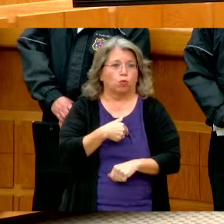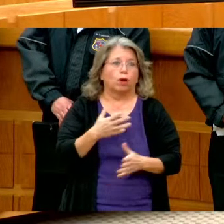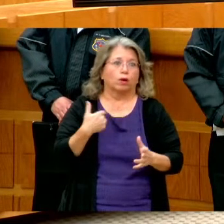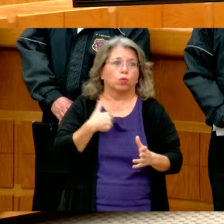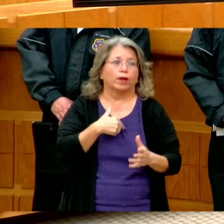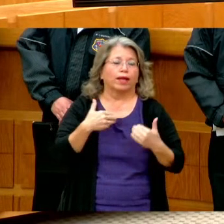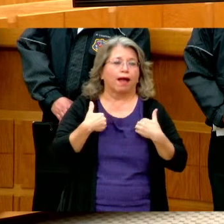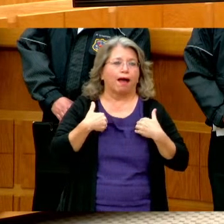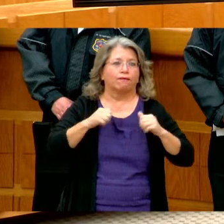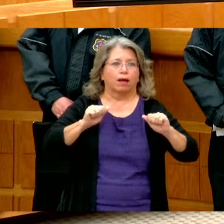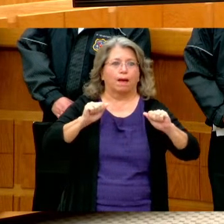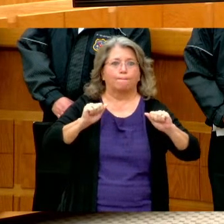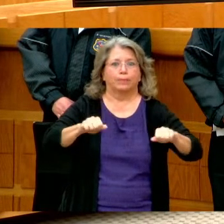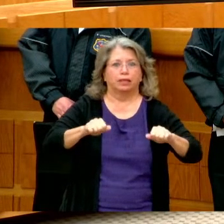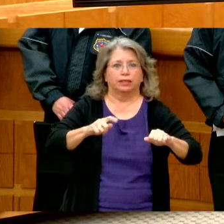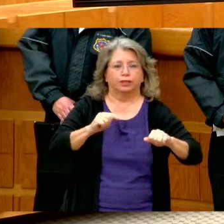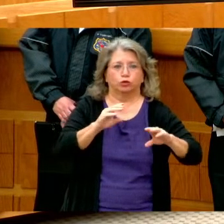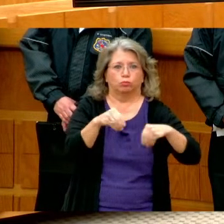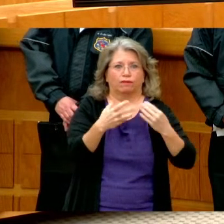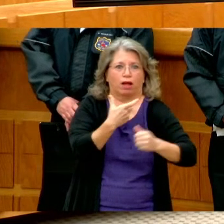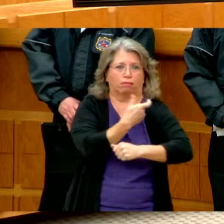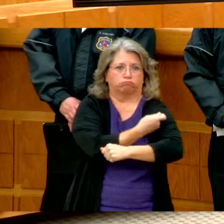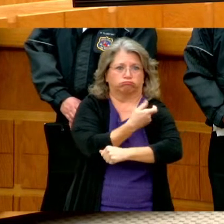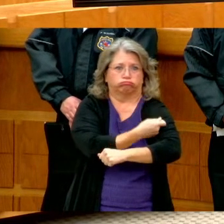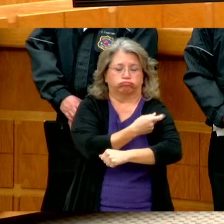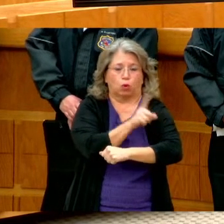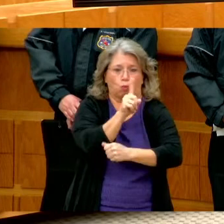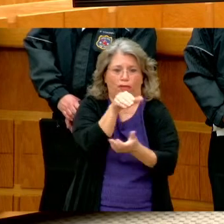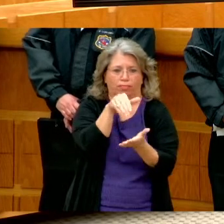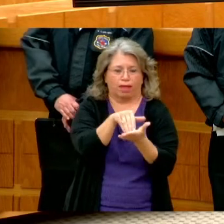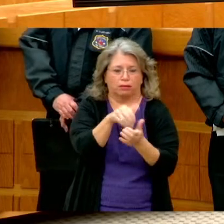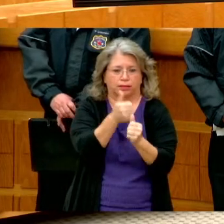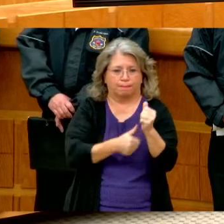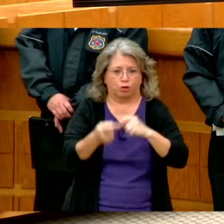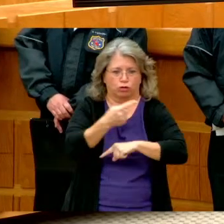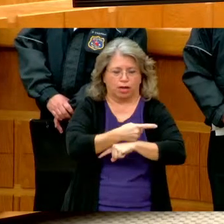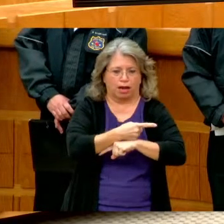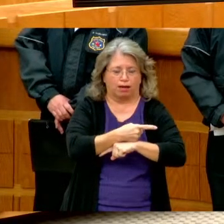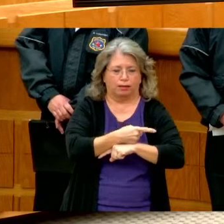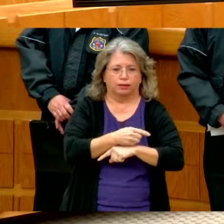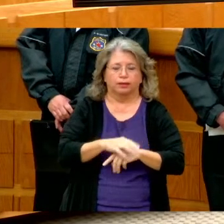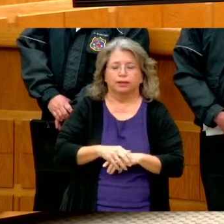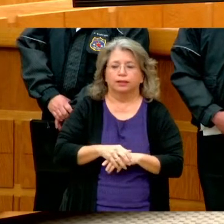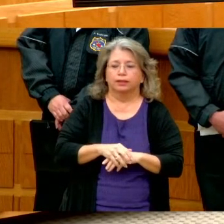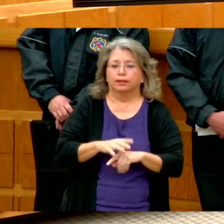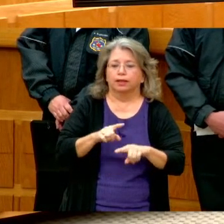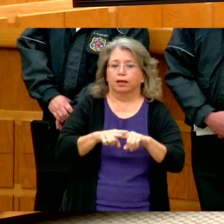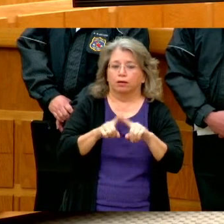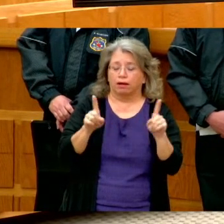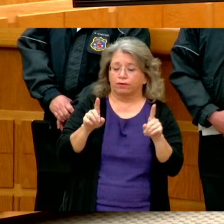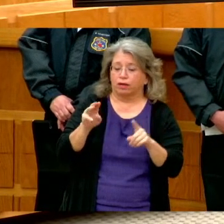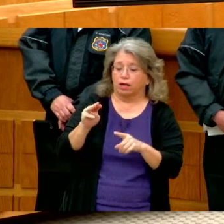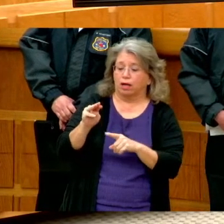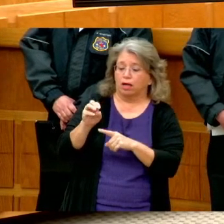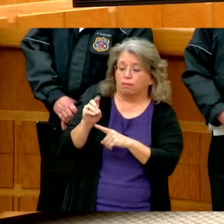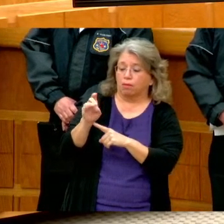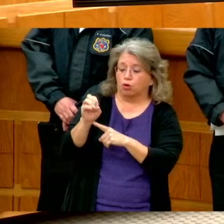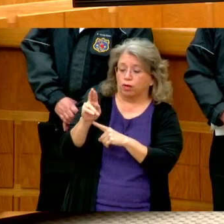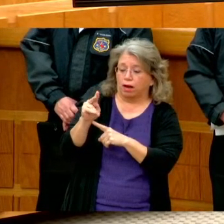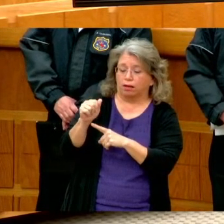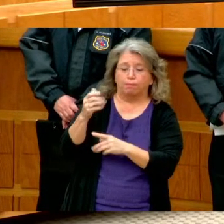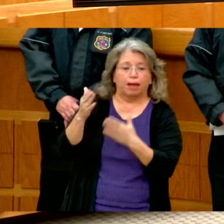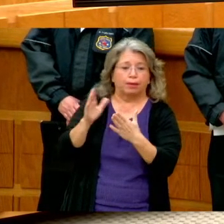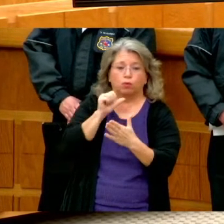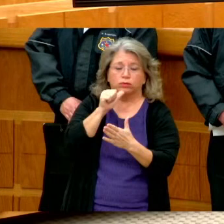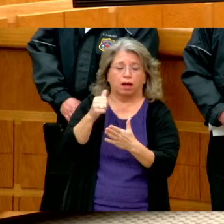Let me pause and go off script for a minute. Most likely that Moderna is not going to give us a full day of ability to vaccinate.